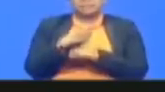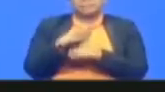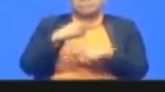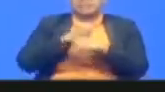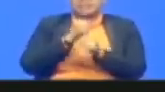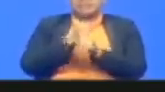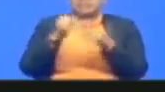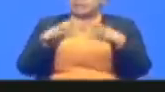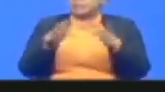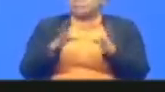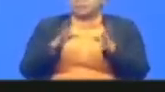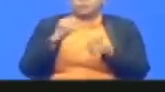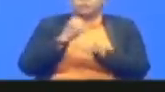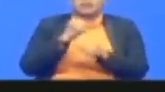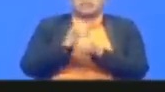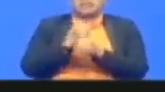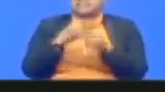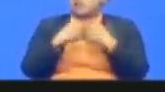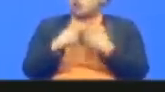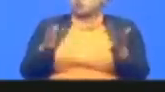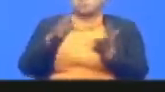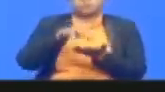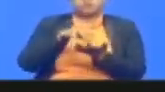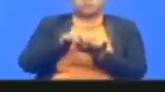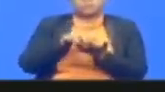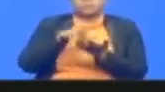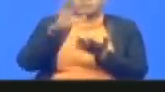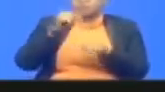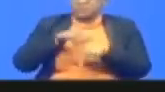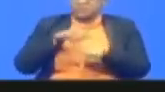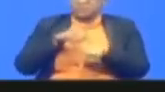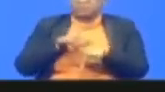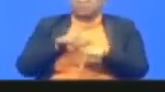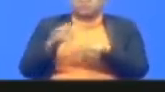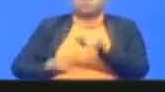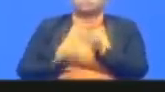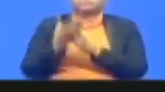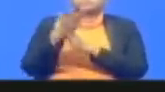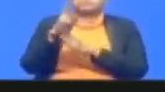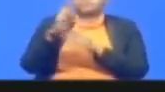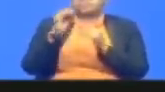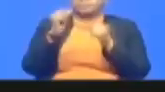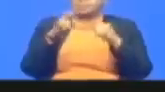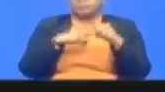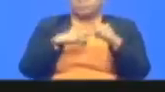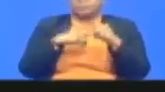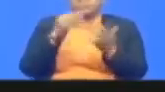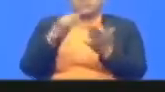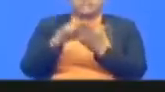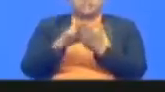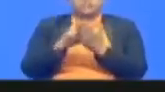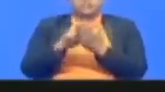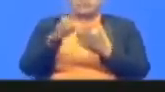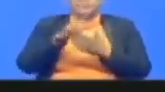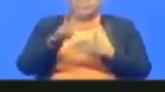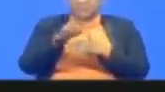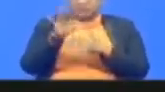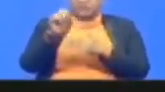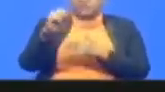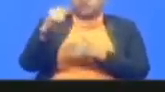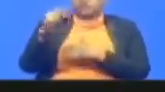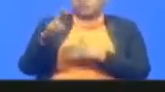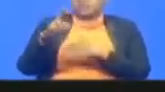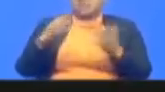company operating at a loss position. Since its launch in 2017, the financial viability of the SGR